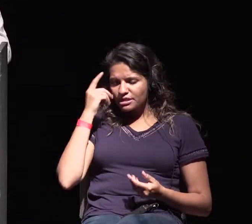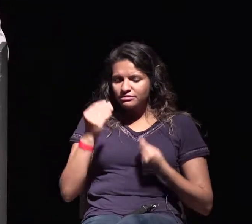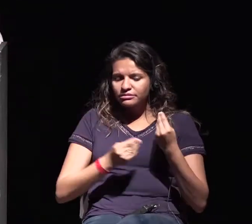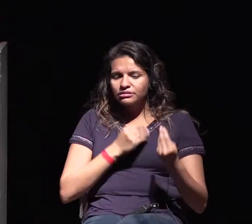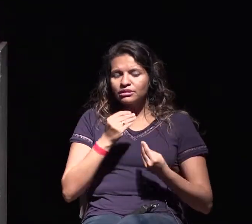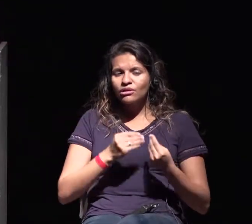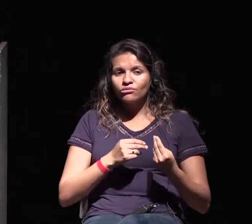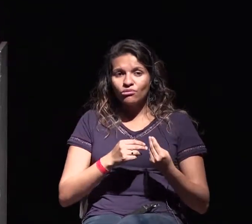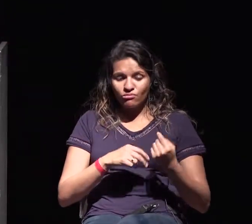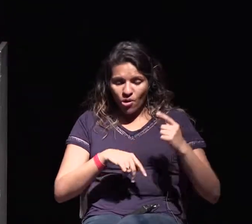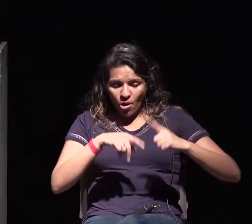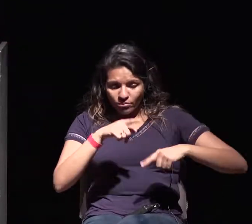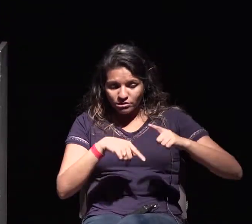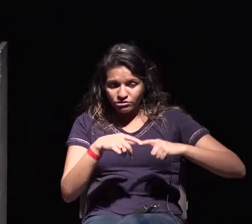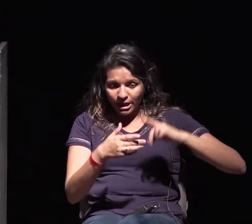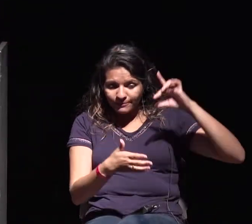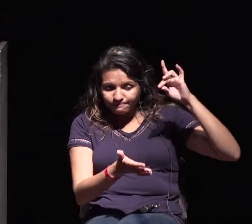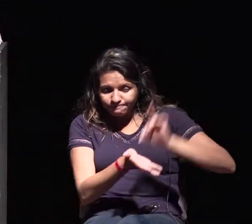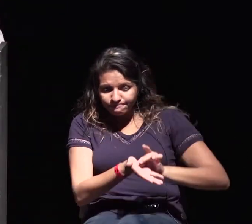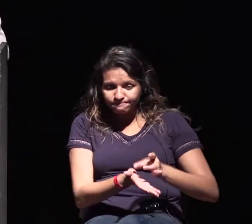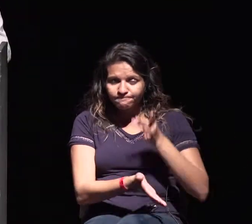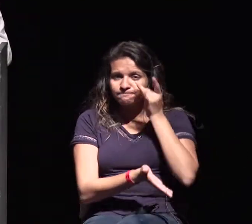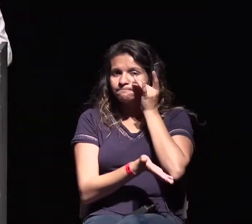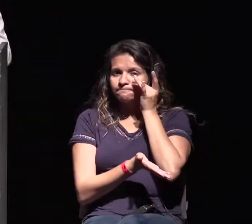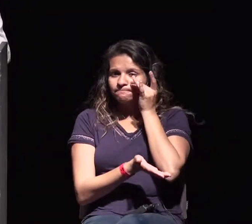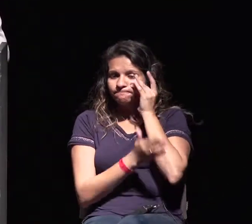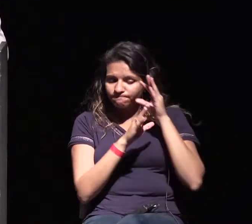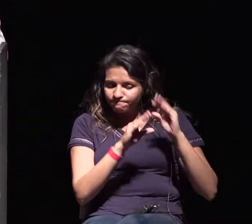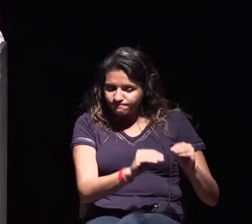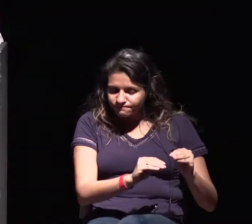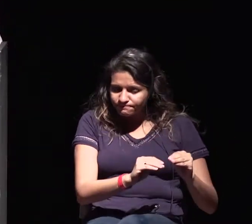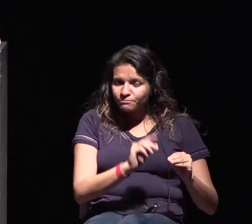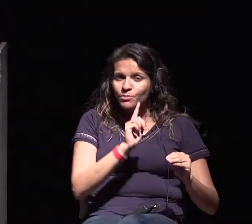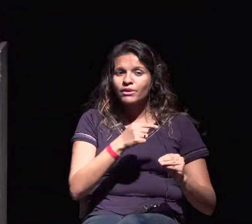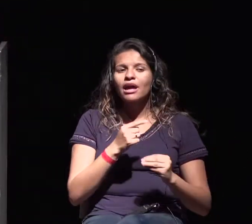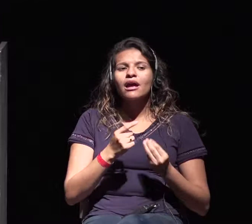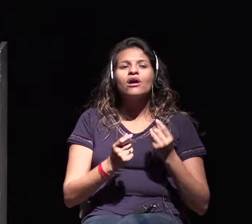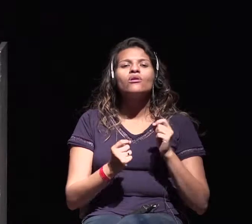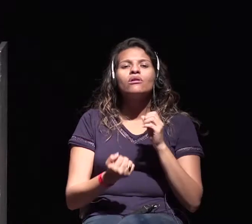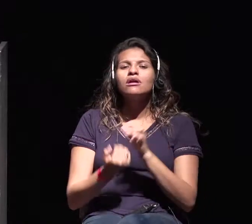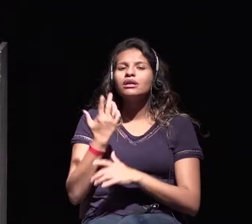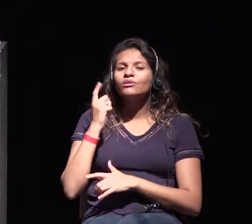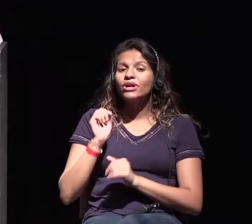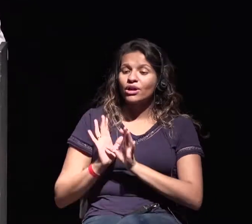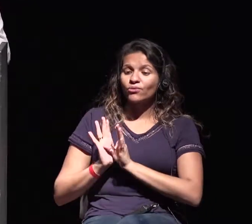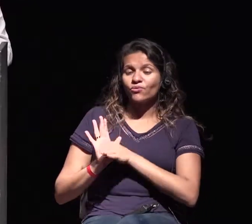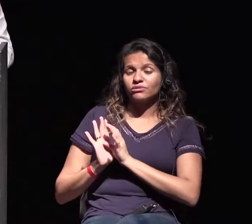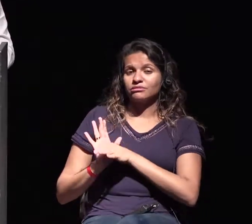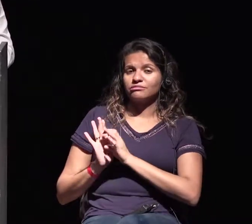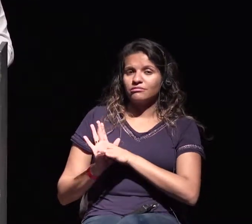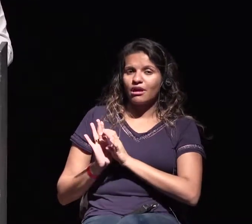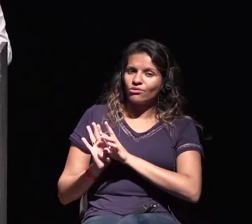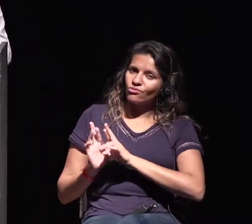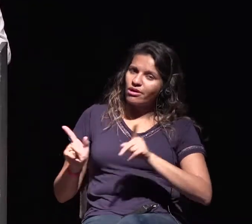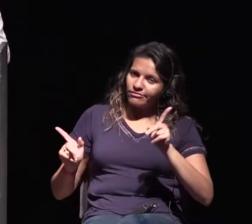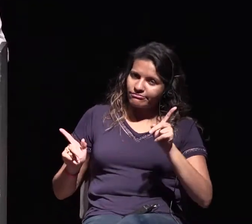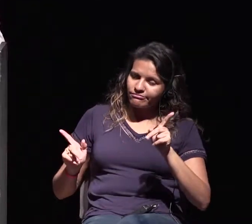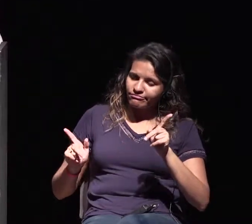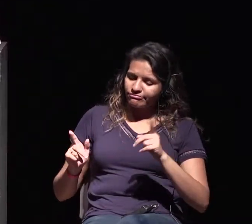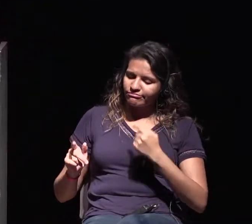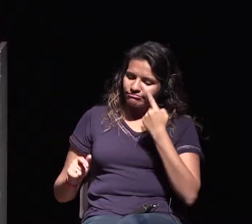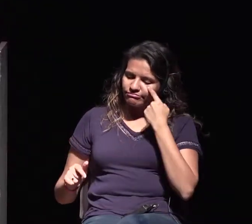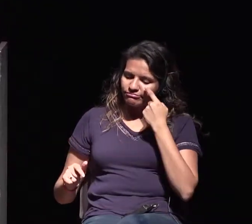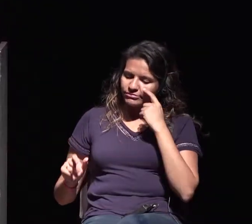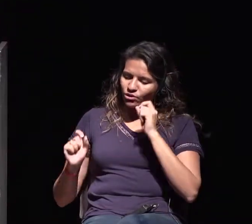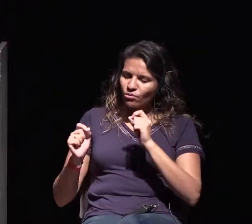object. Confrontations find their origin in a mental dramaturgy. We must contemplate a different